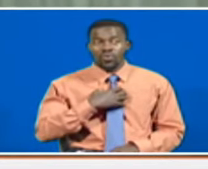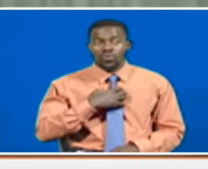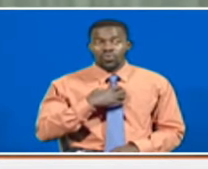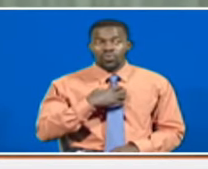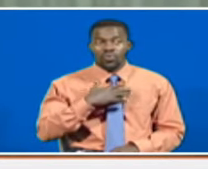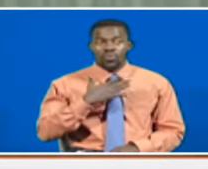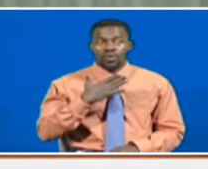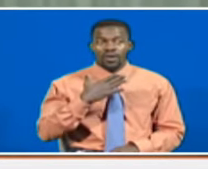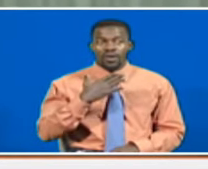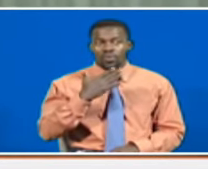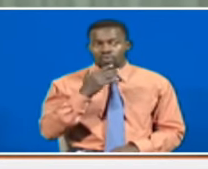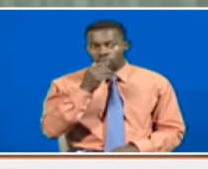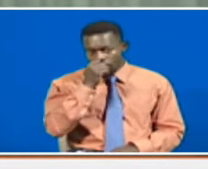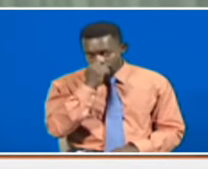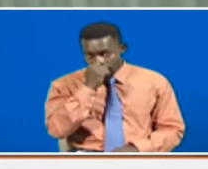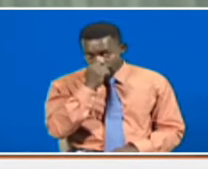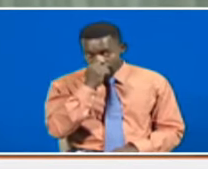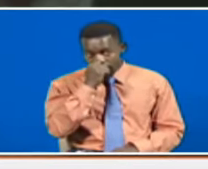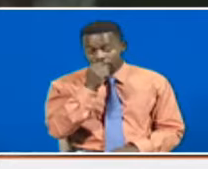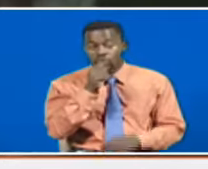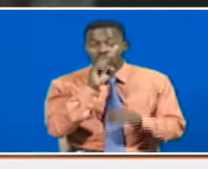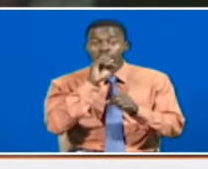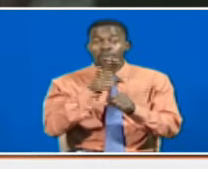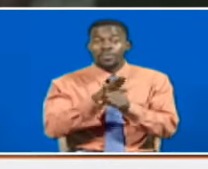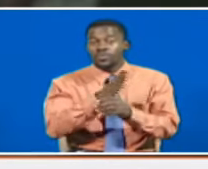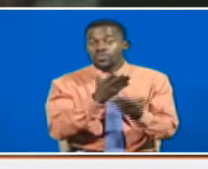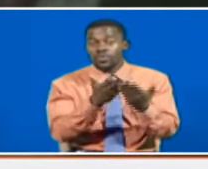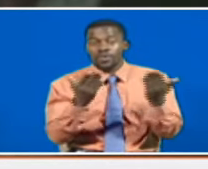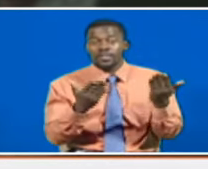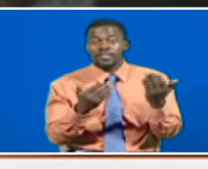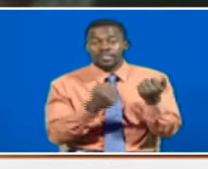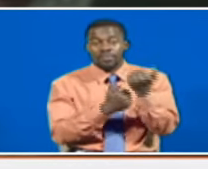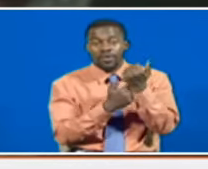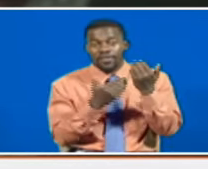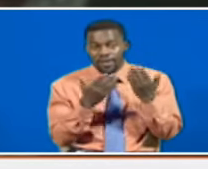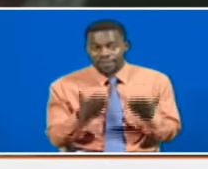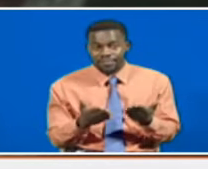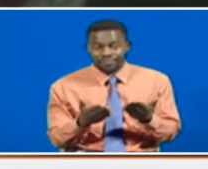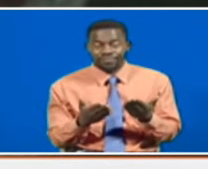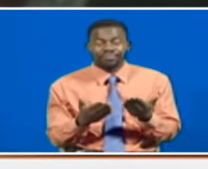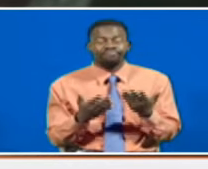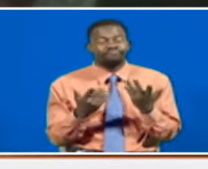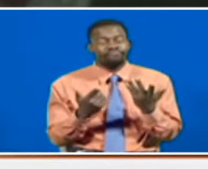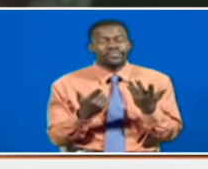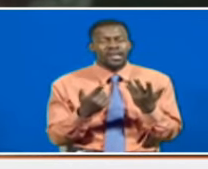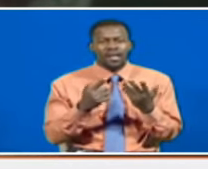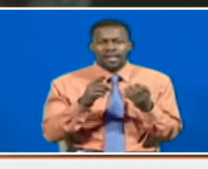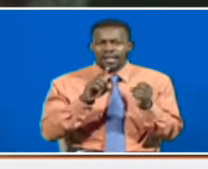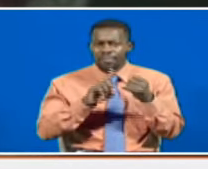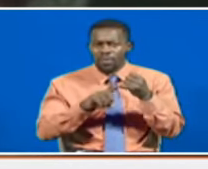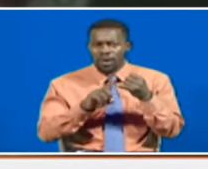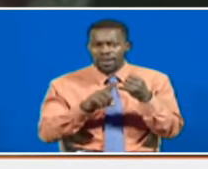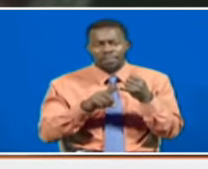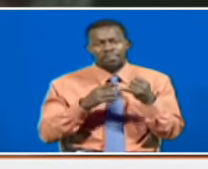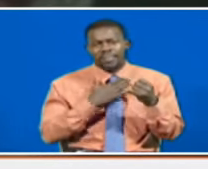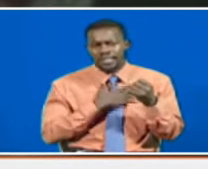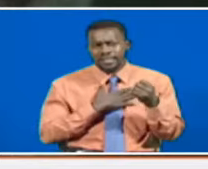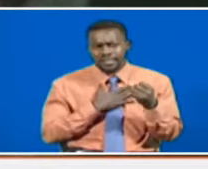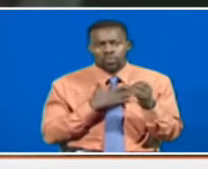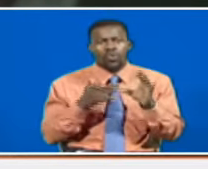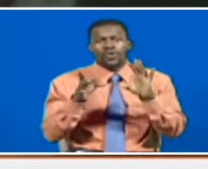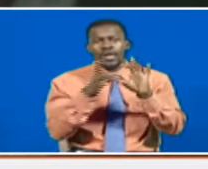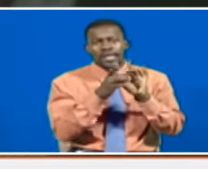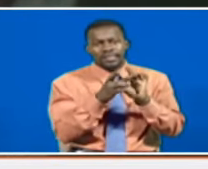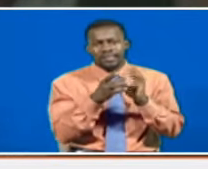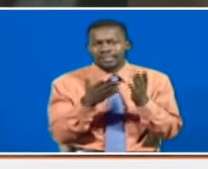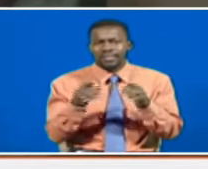office. You have our support. What I want to ring that is most important is that let's reunite as one